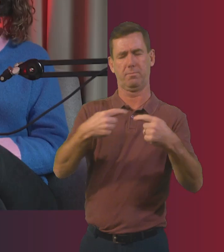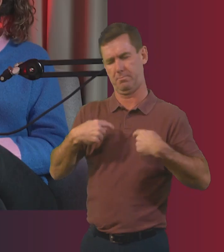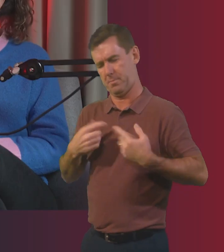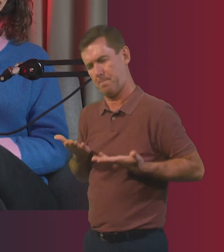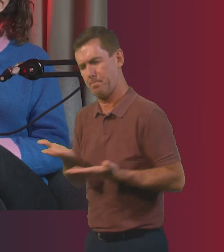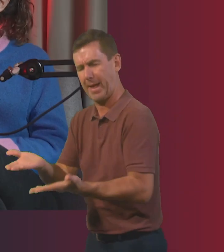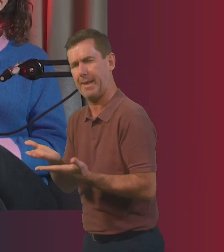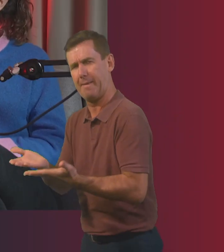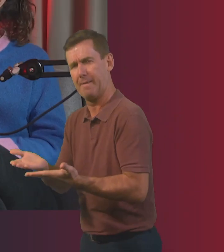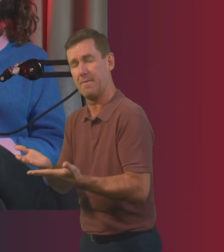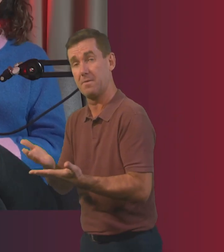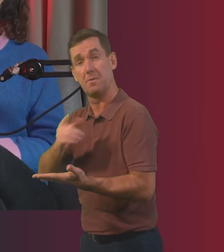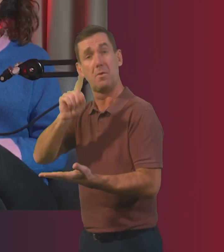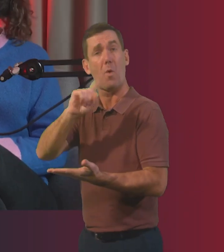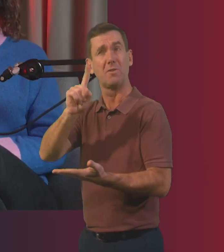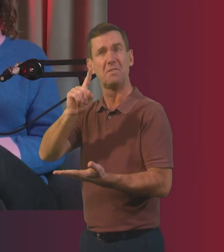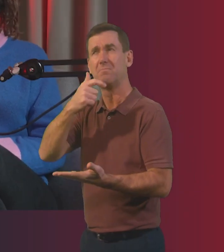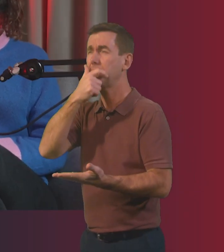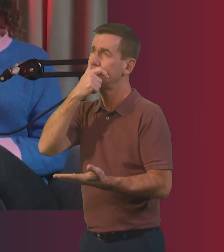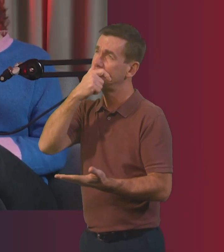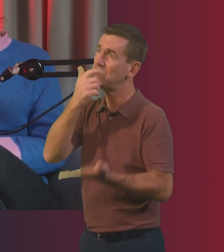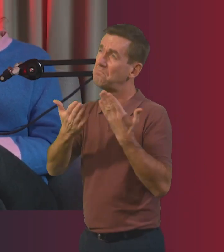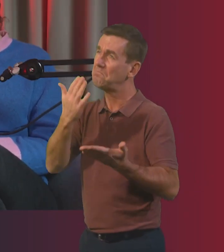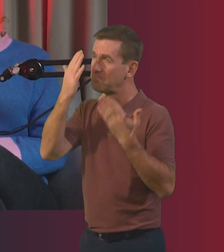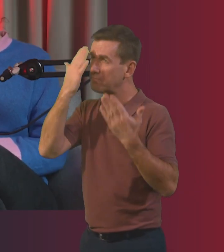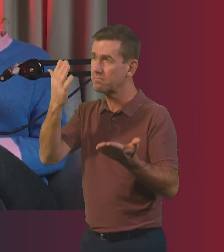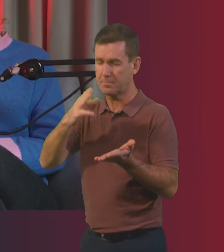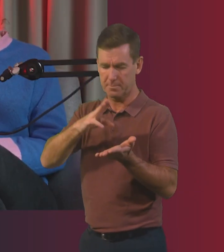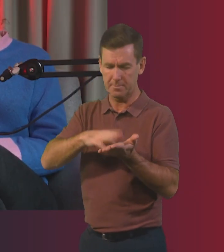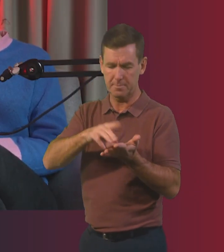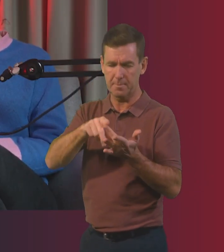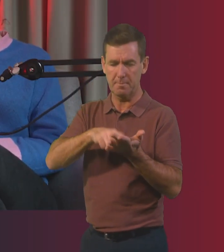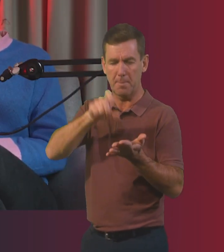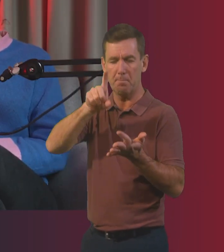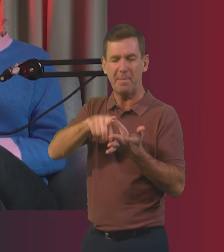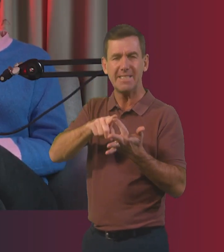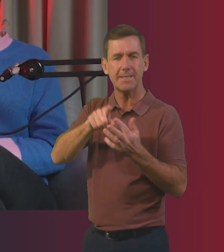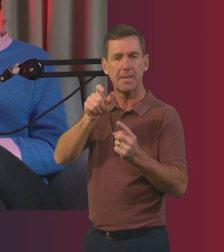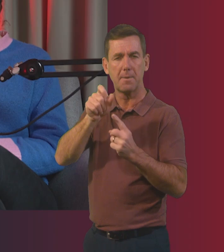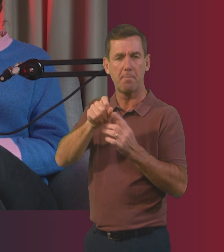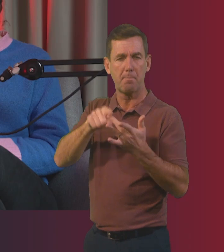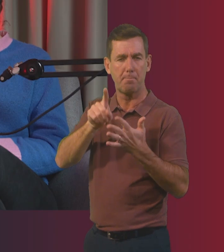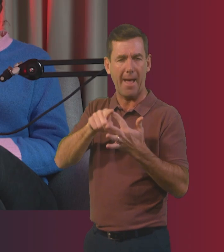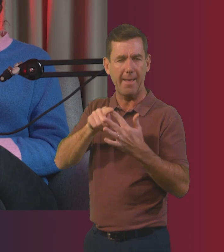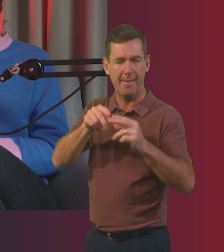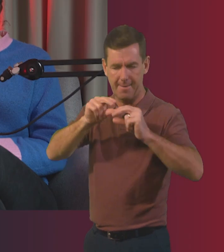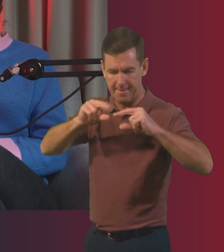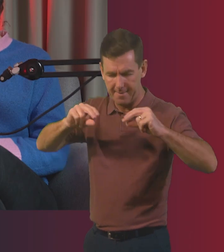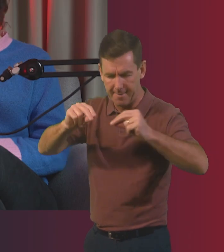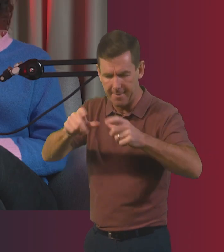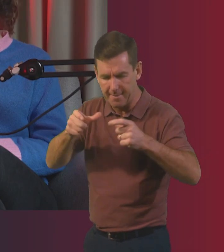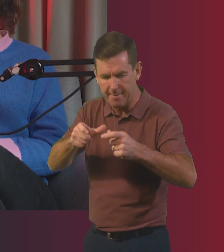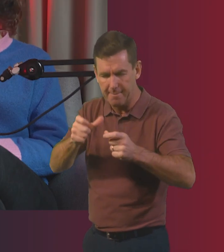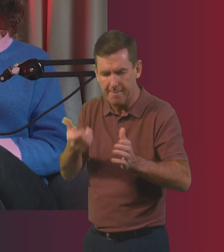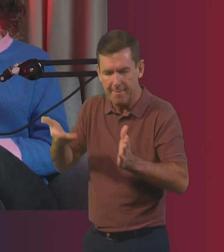doing yet. No. Might do a twist on a mince pie. So I do love a mince pie, but if I'm making it, I